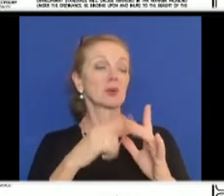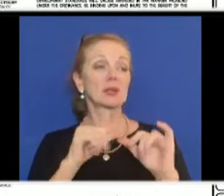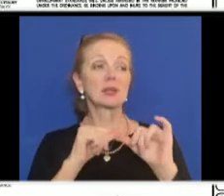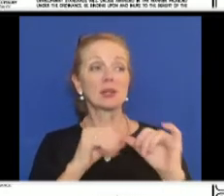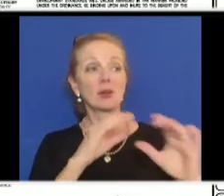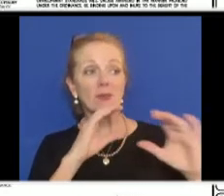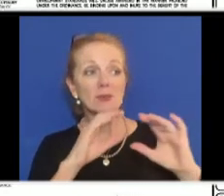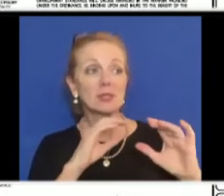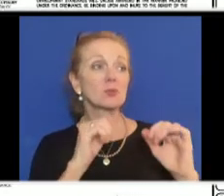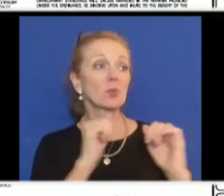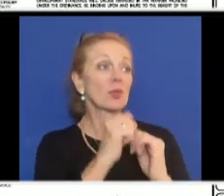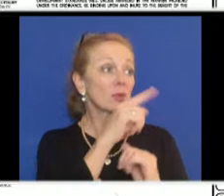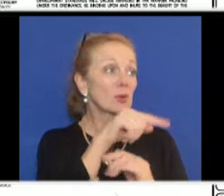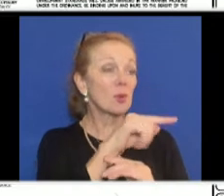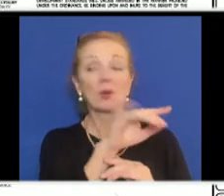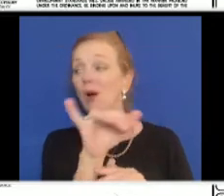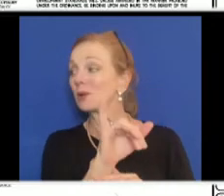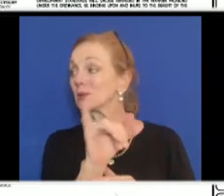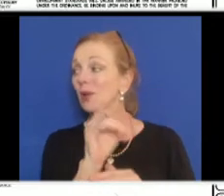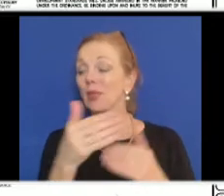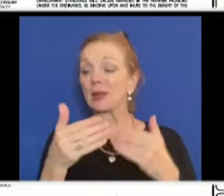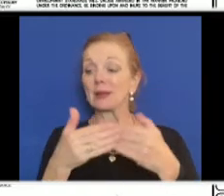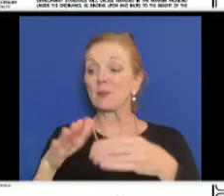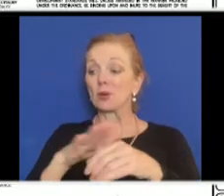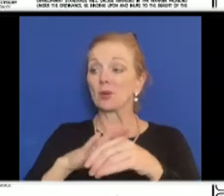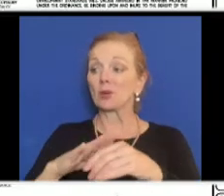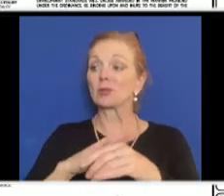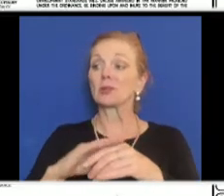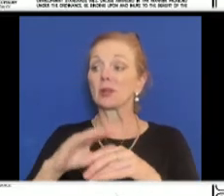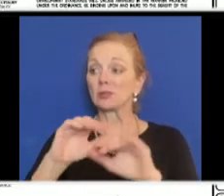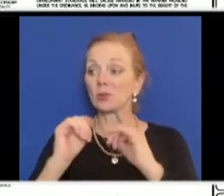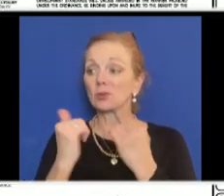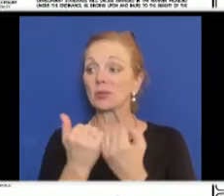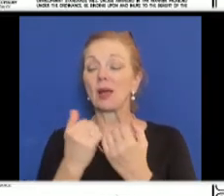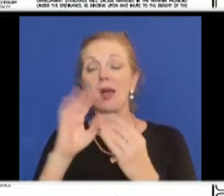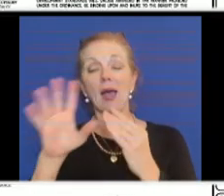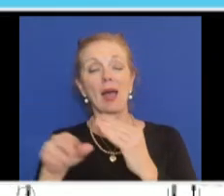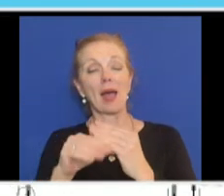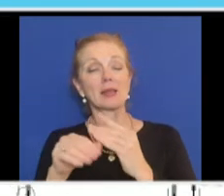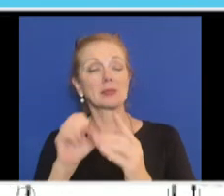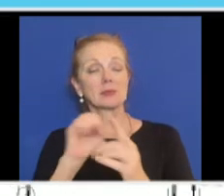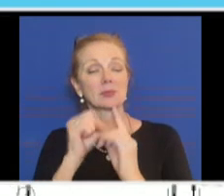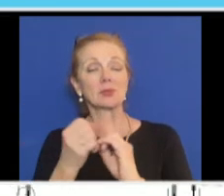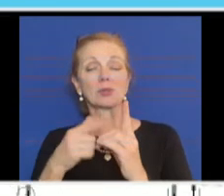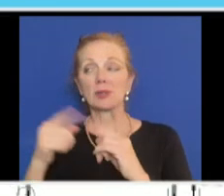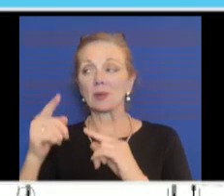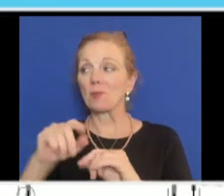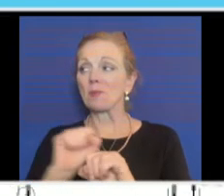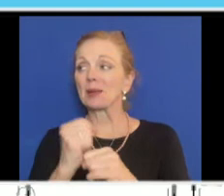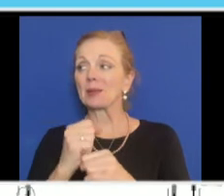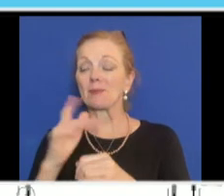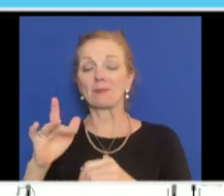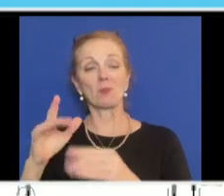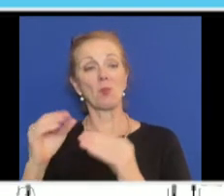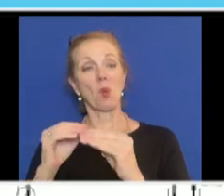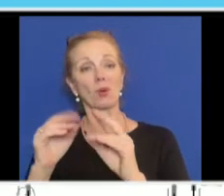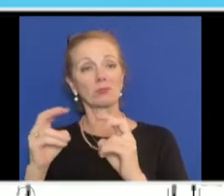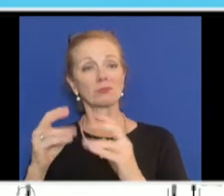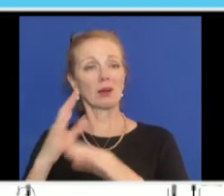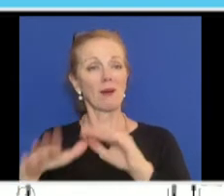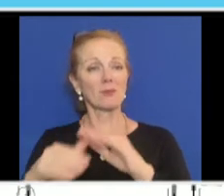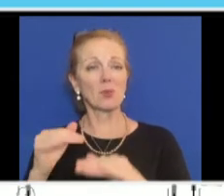association and see if we can add some conditions that would get them comfortable so that's it